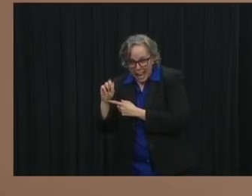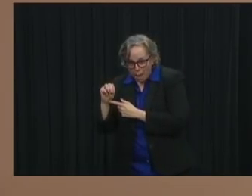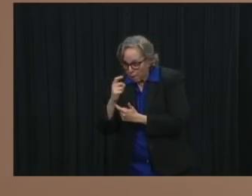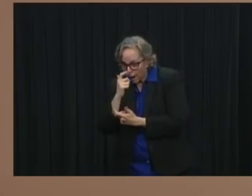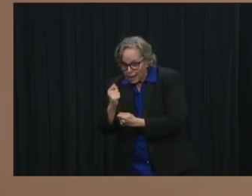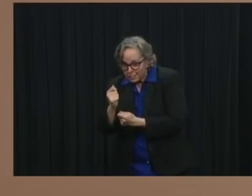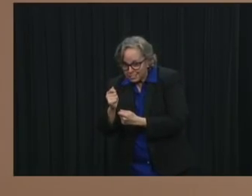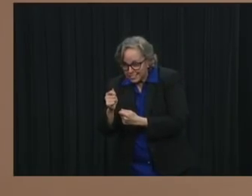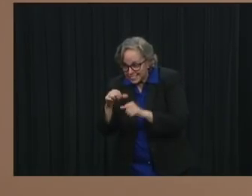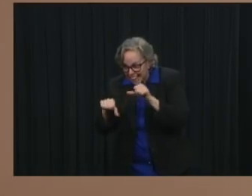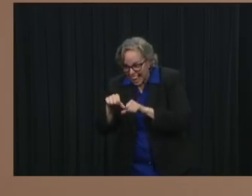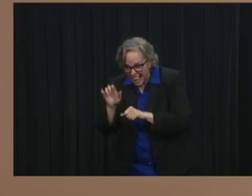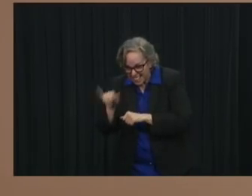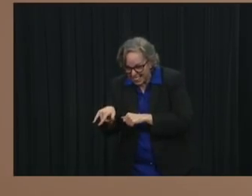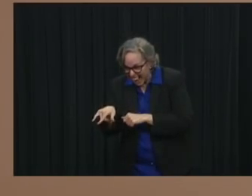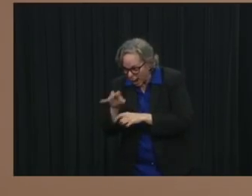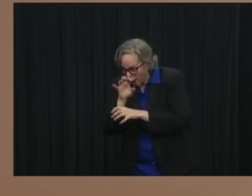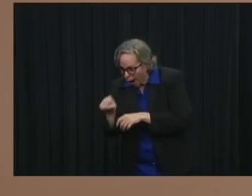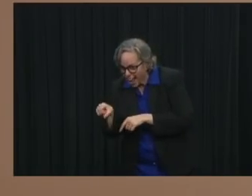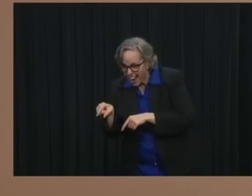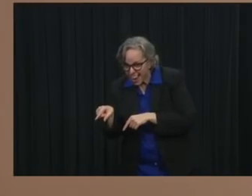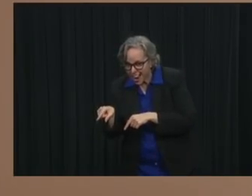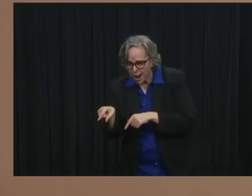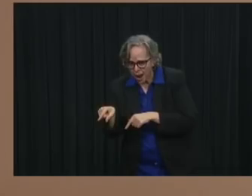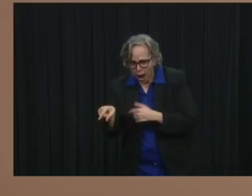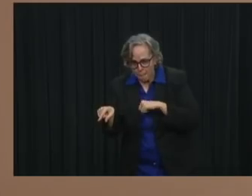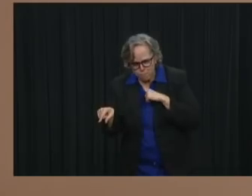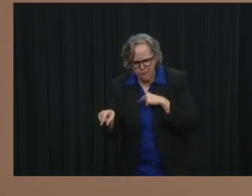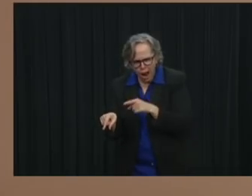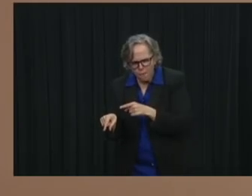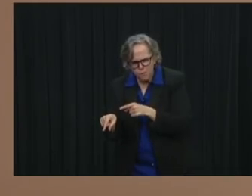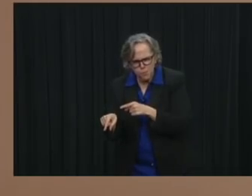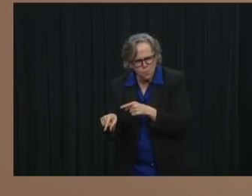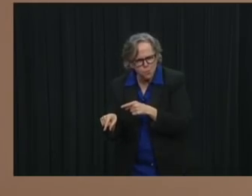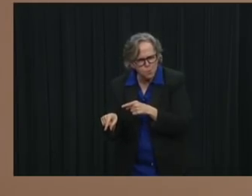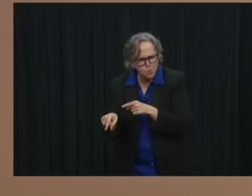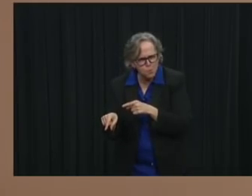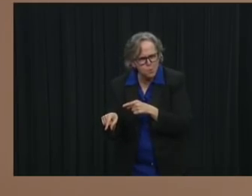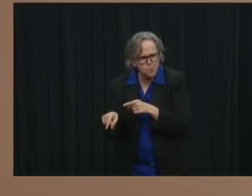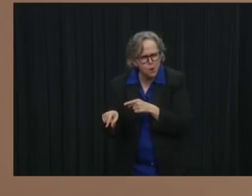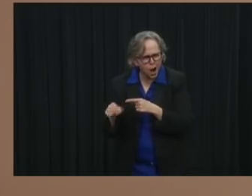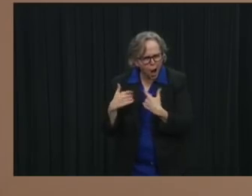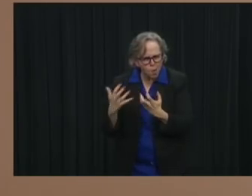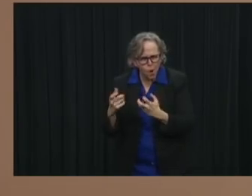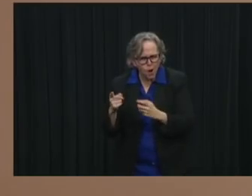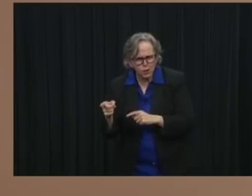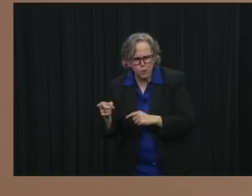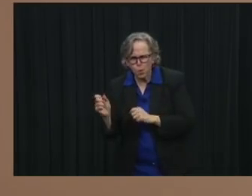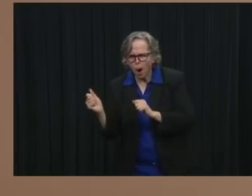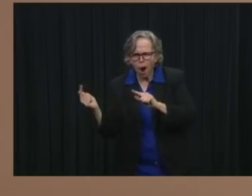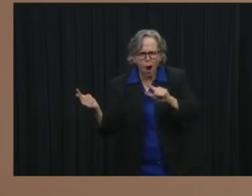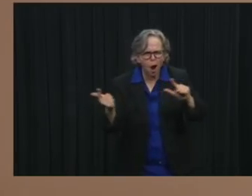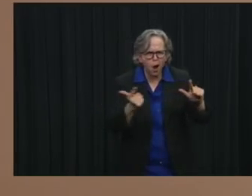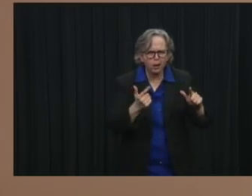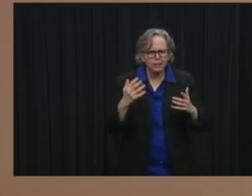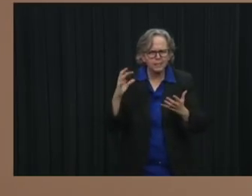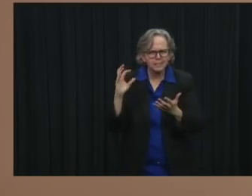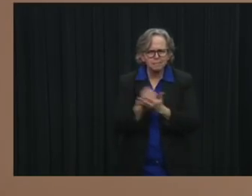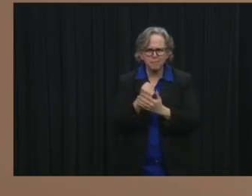young people at home. I want you and all of you at home to don your cape, don that